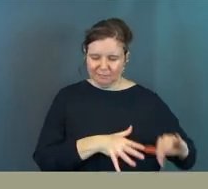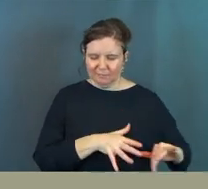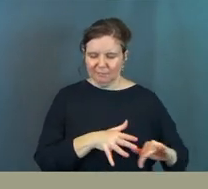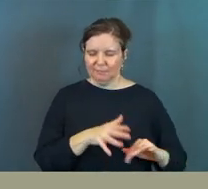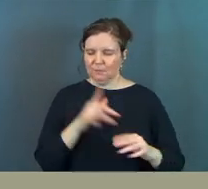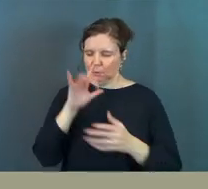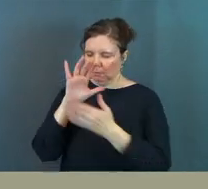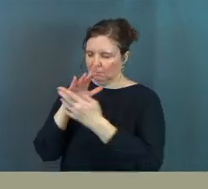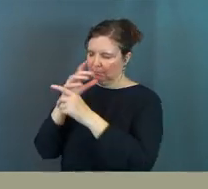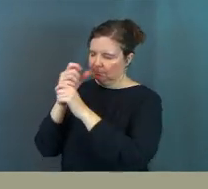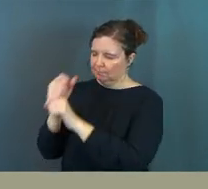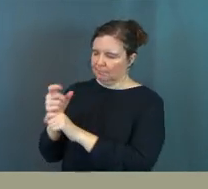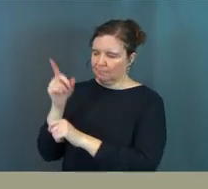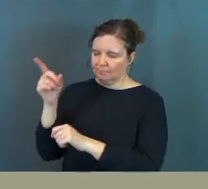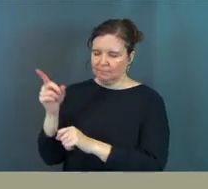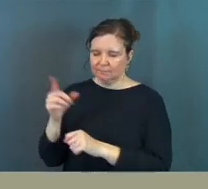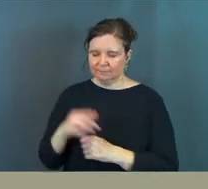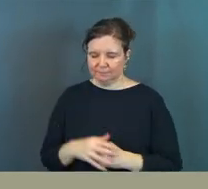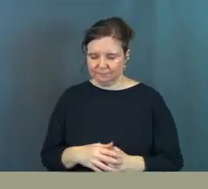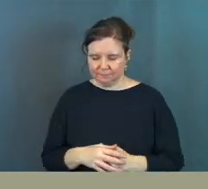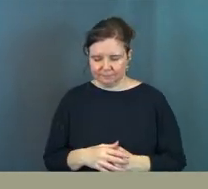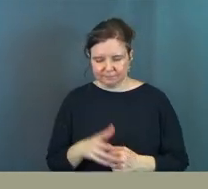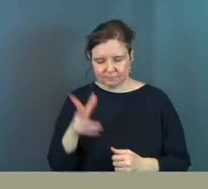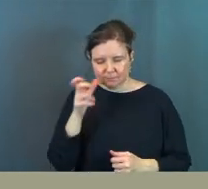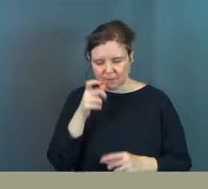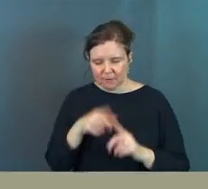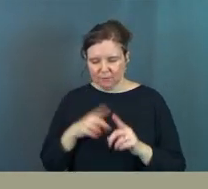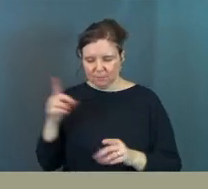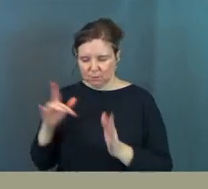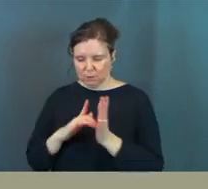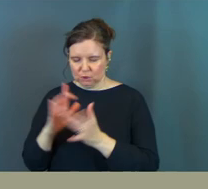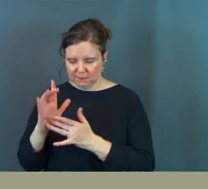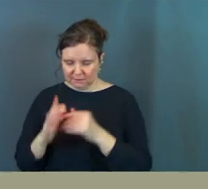Set us free to believe you. Set us free to hear